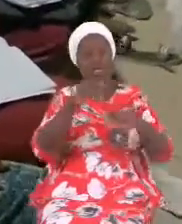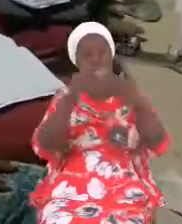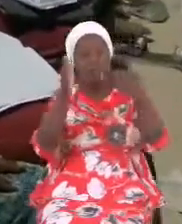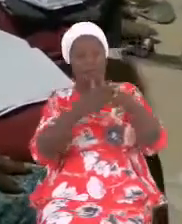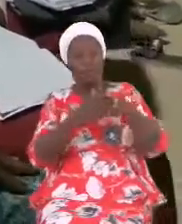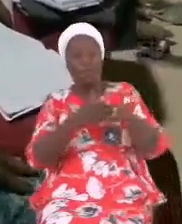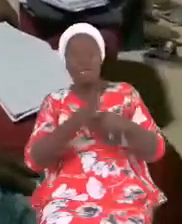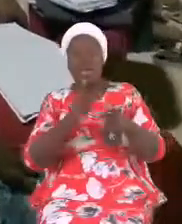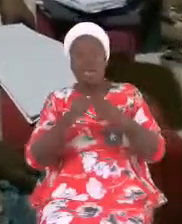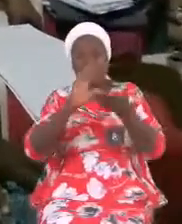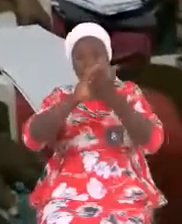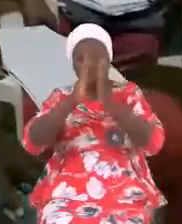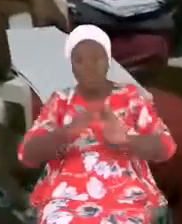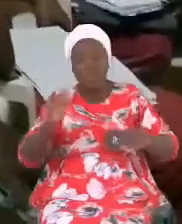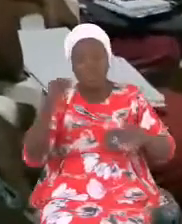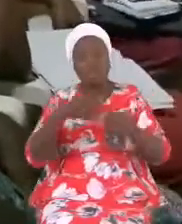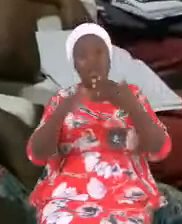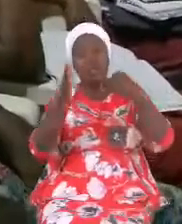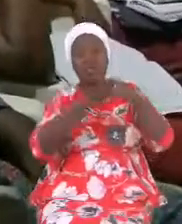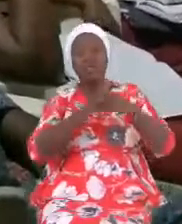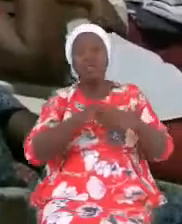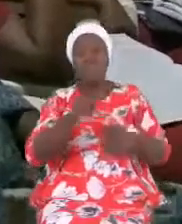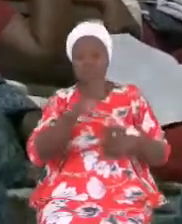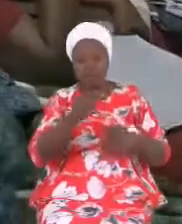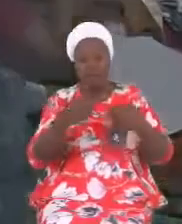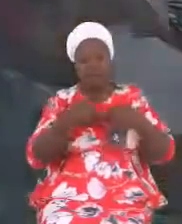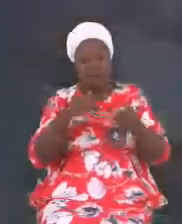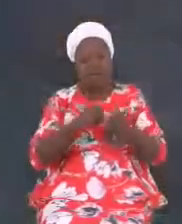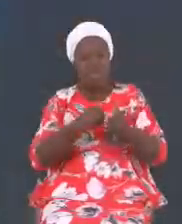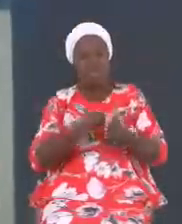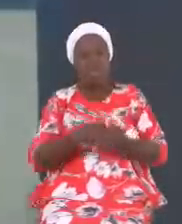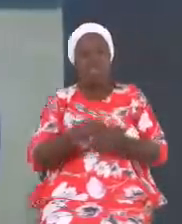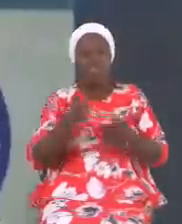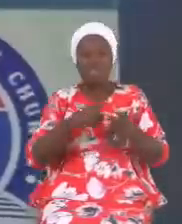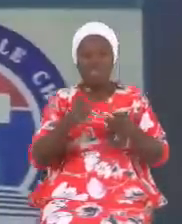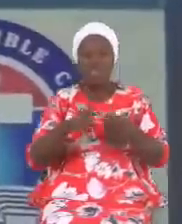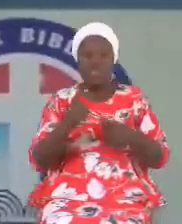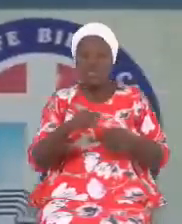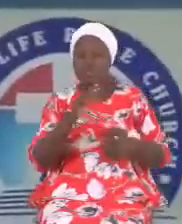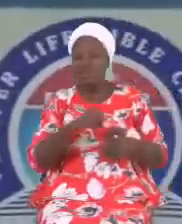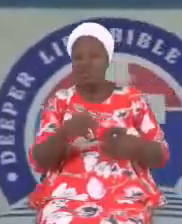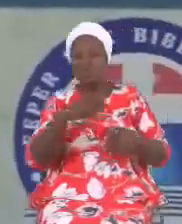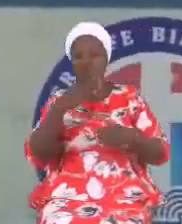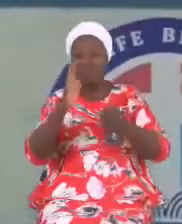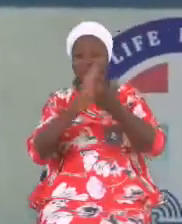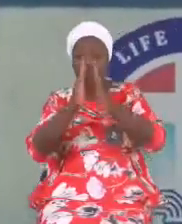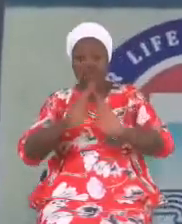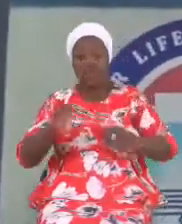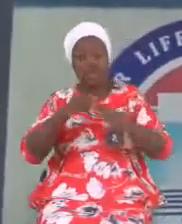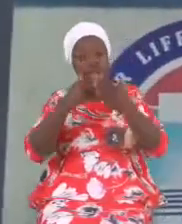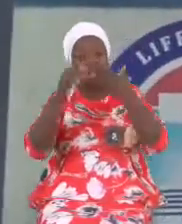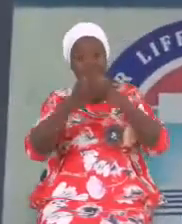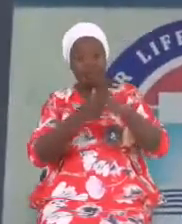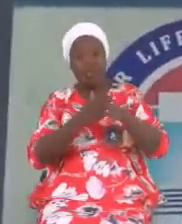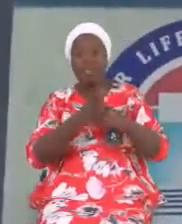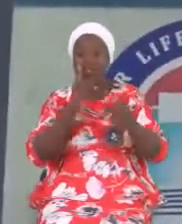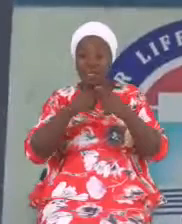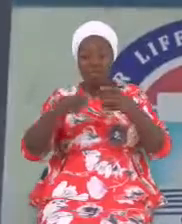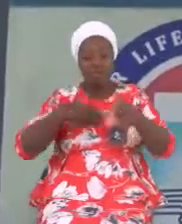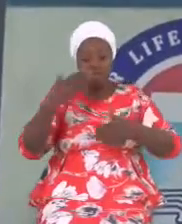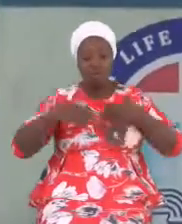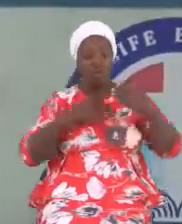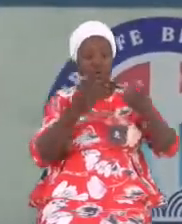be peace. There's joy in heaven. A taste of that heaven. joy will come to your heart.